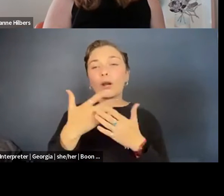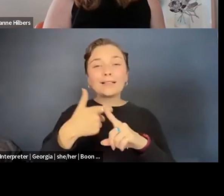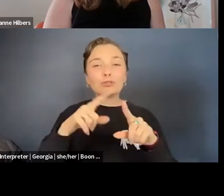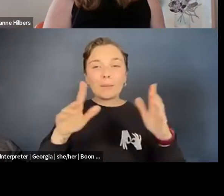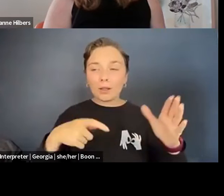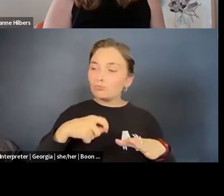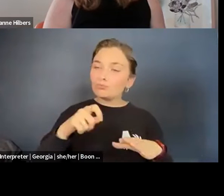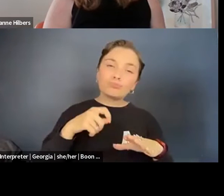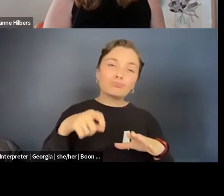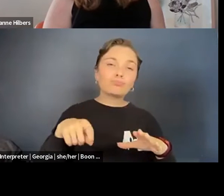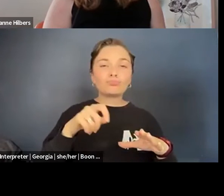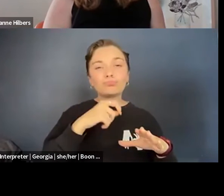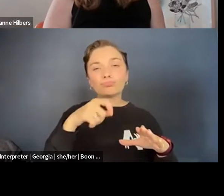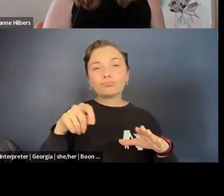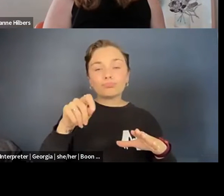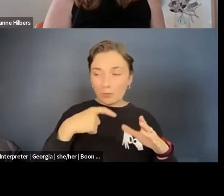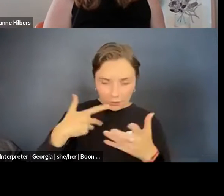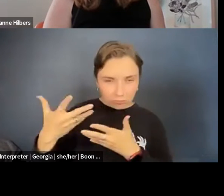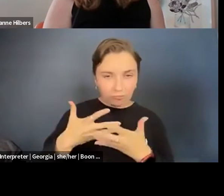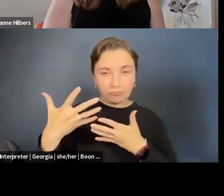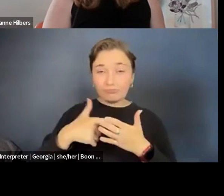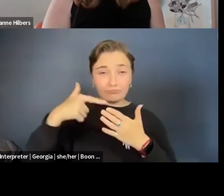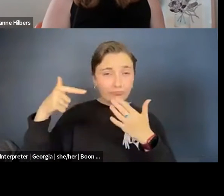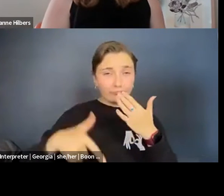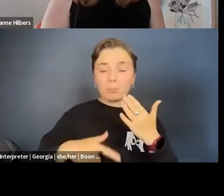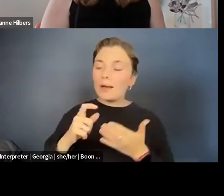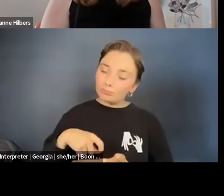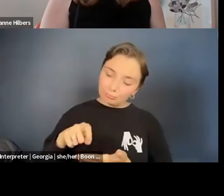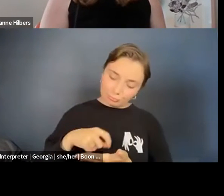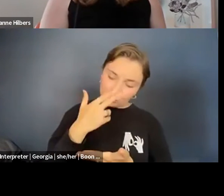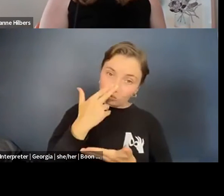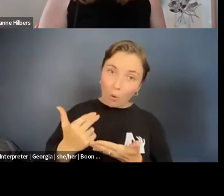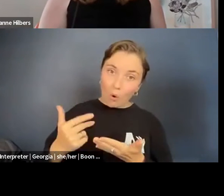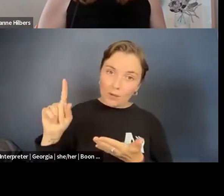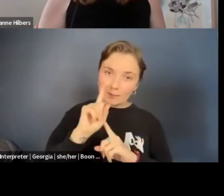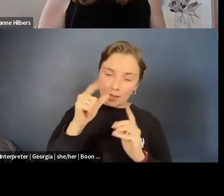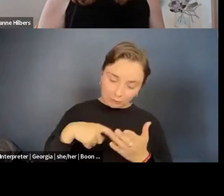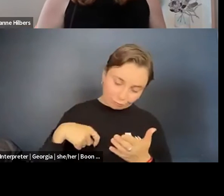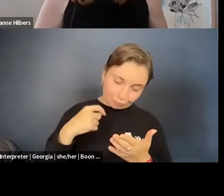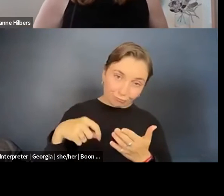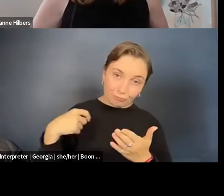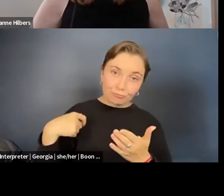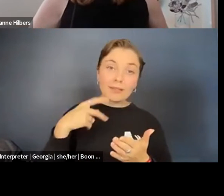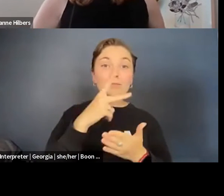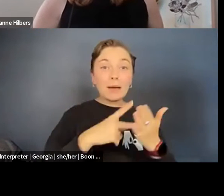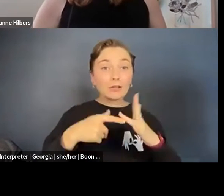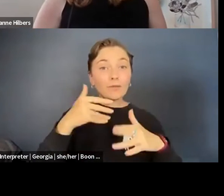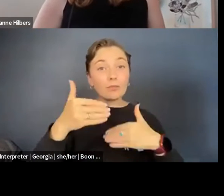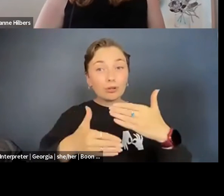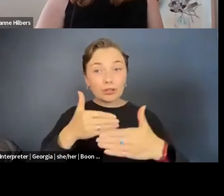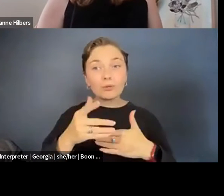we're having an intense chat. So it's part of the process the whole time, and they